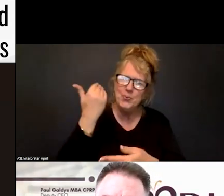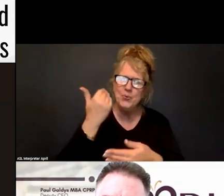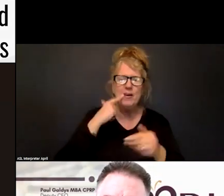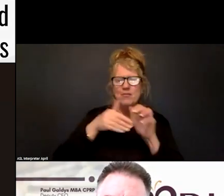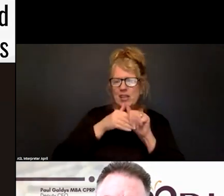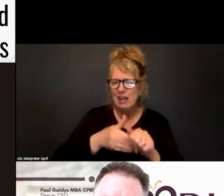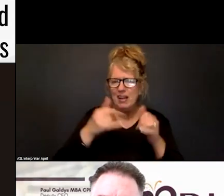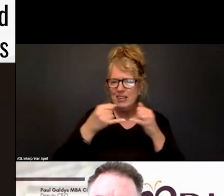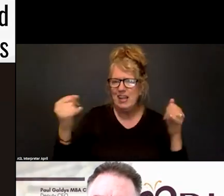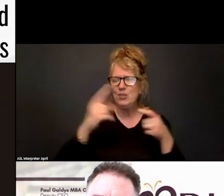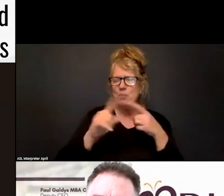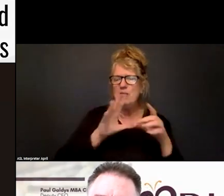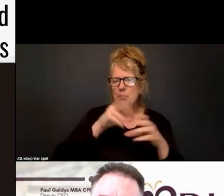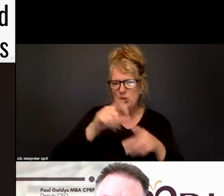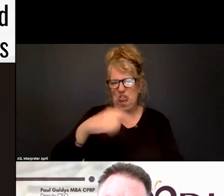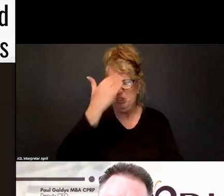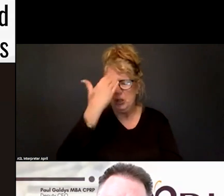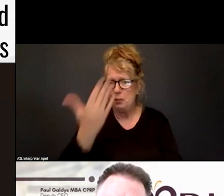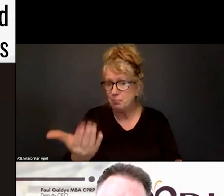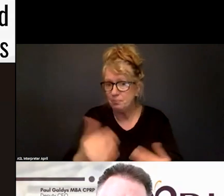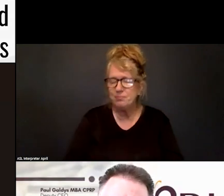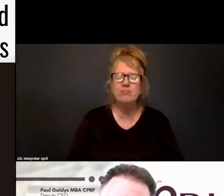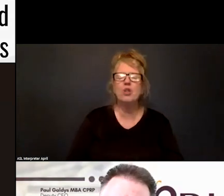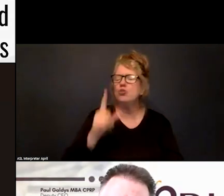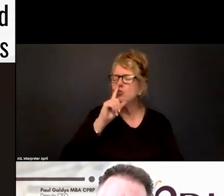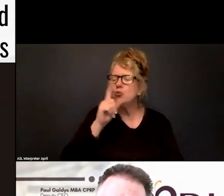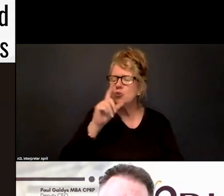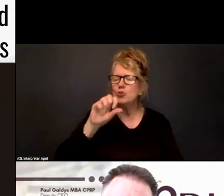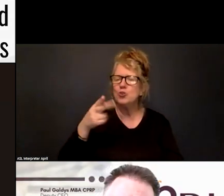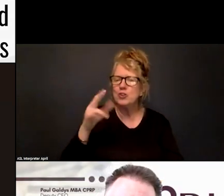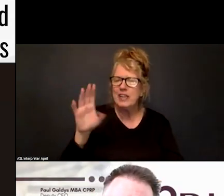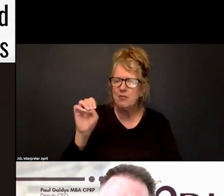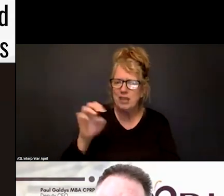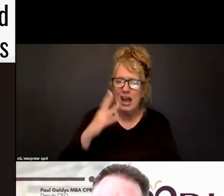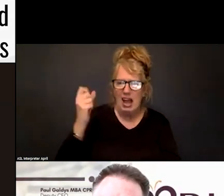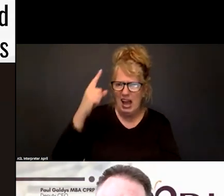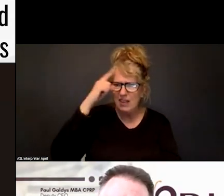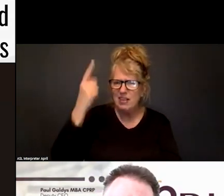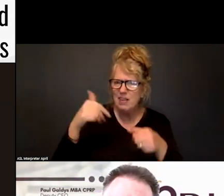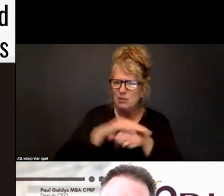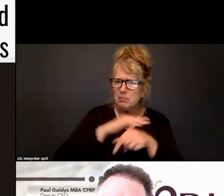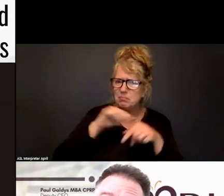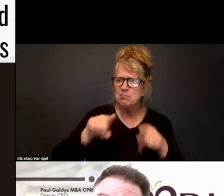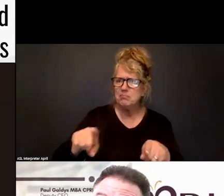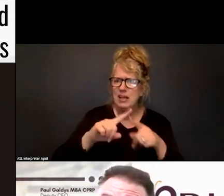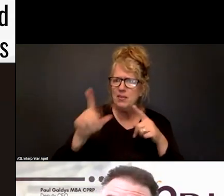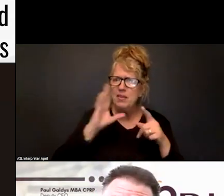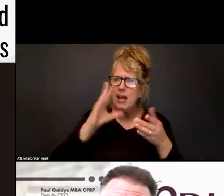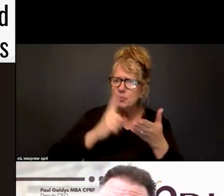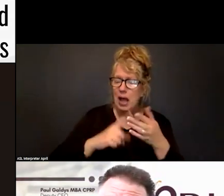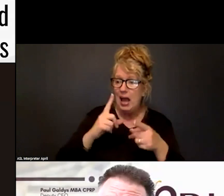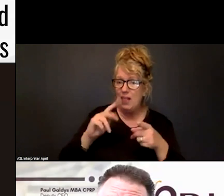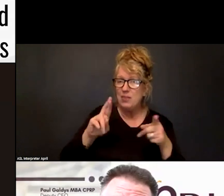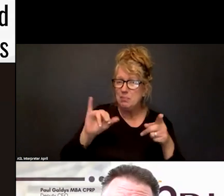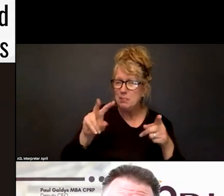guidelines that participants should know about? Sure, Stephanie. I think it was covered really well in the debate, and I think it might have been Travis that